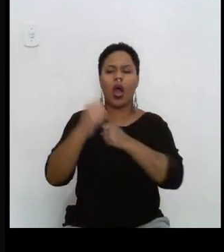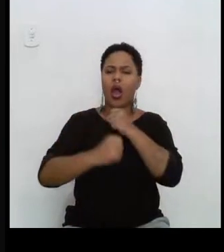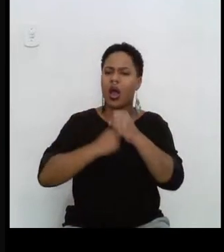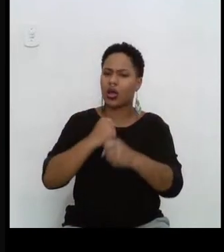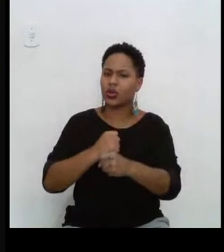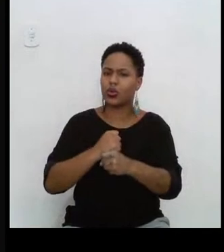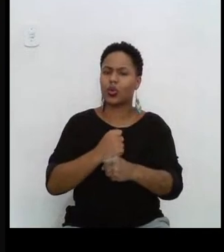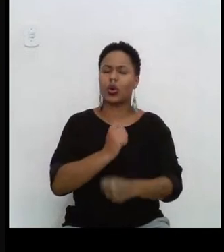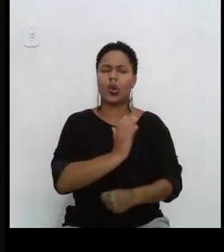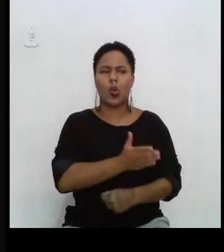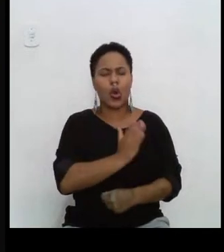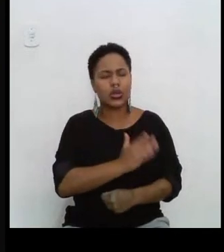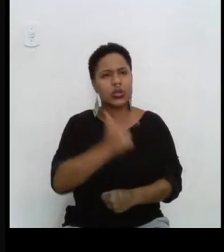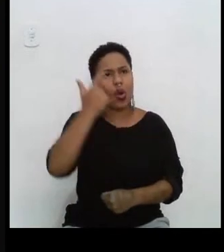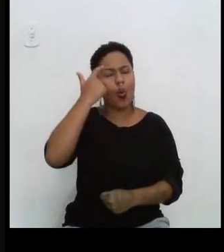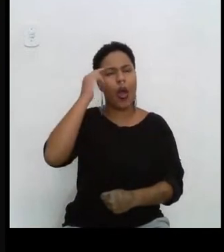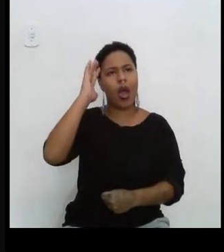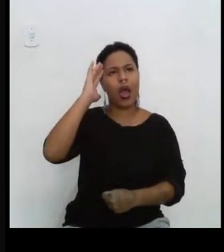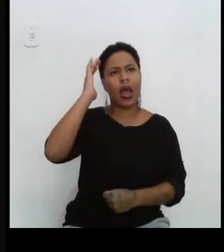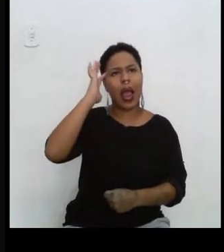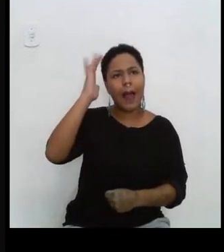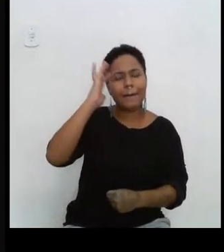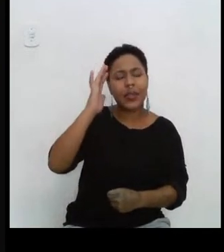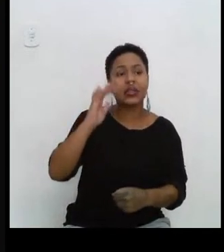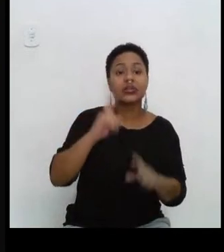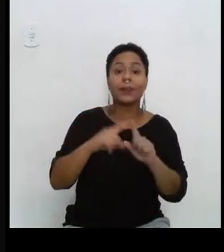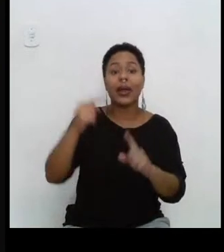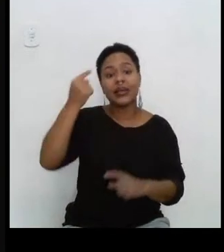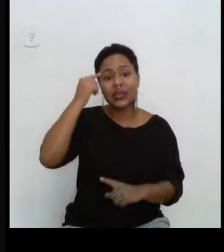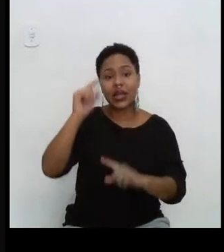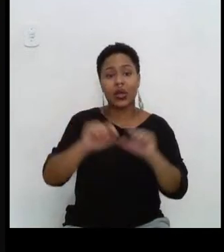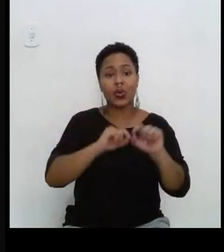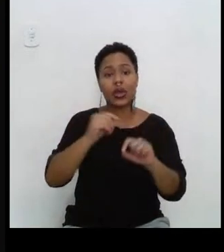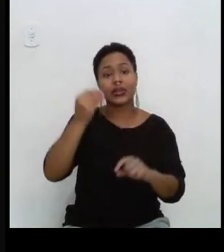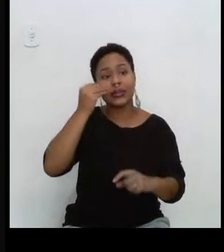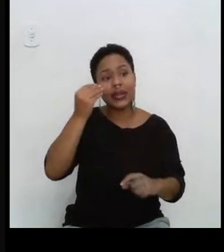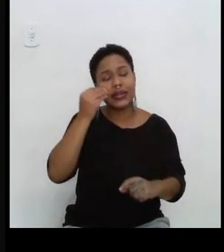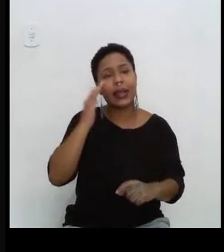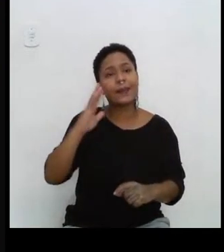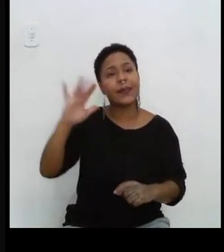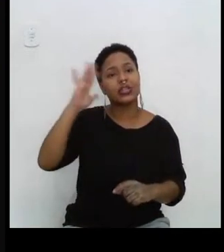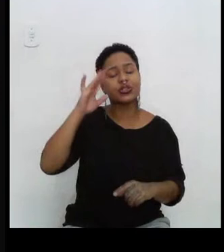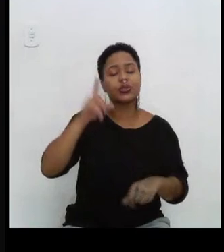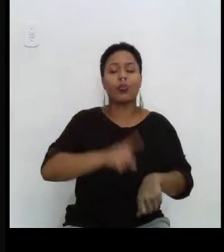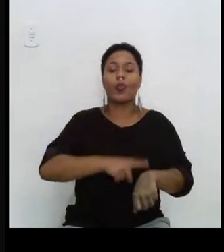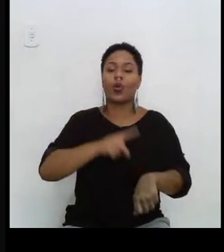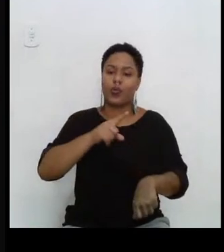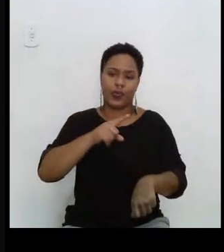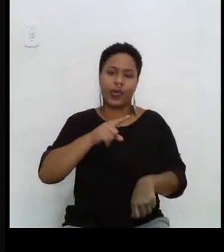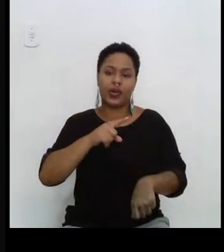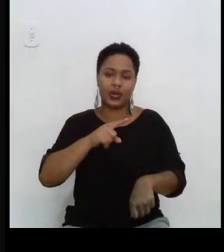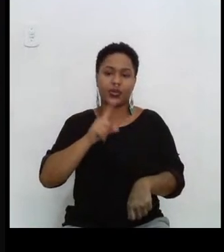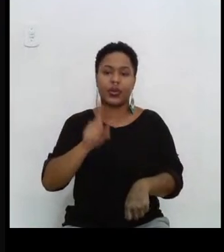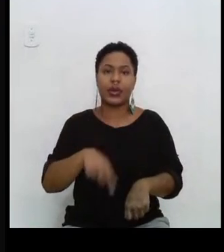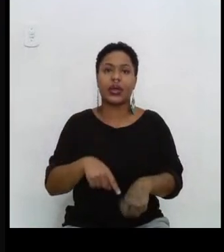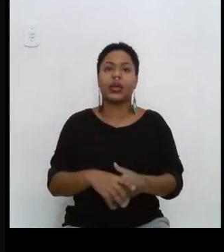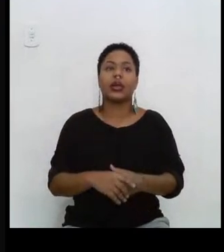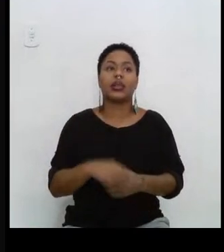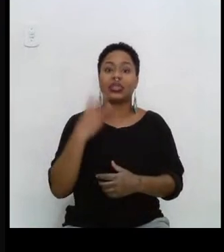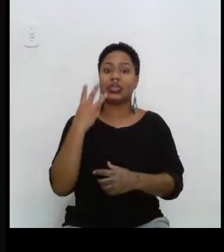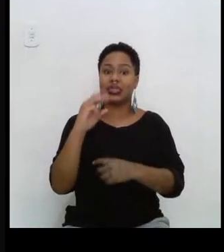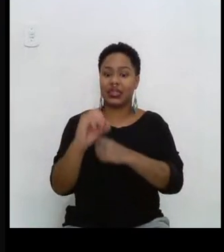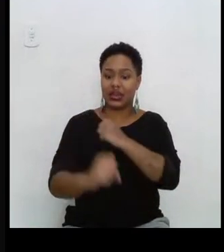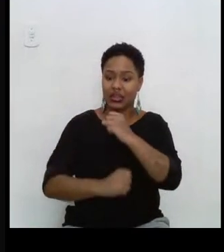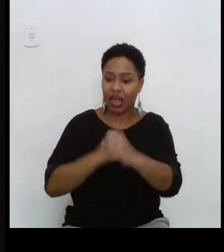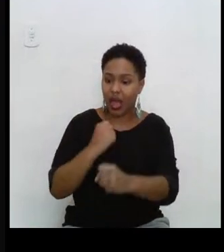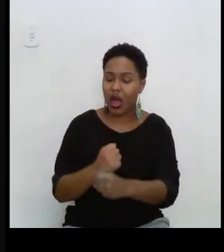time to think about this moment when we stayed for Two Years from Now when the world and May